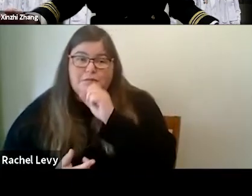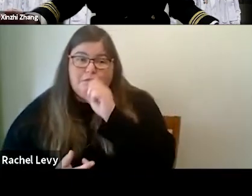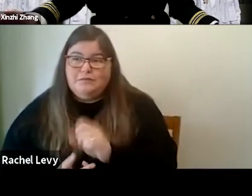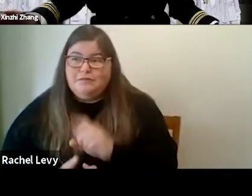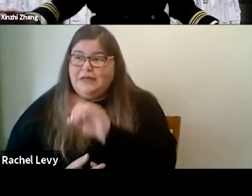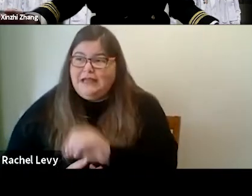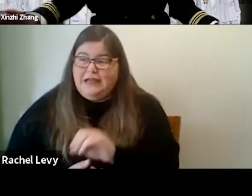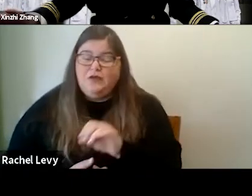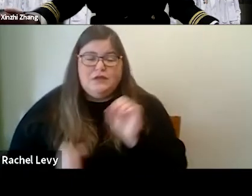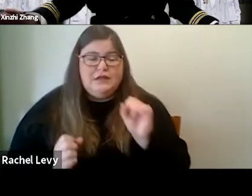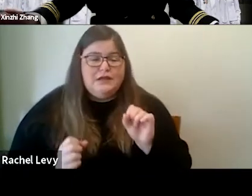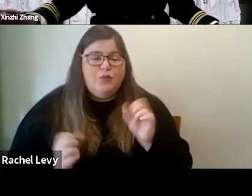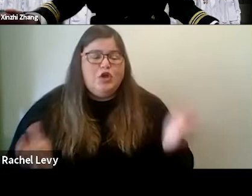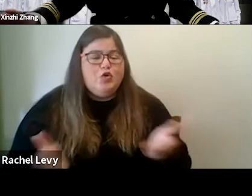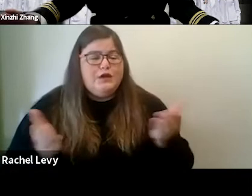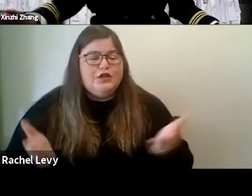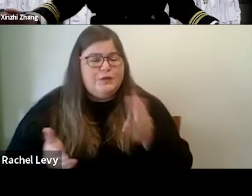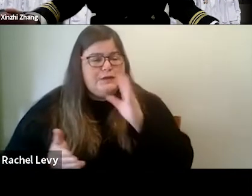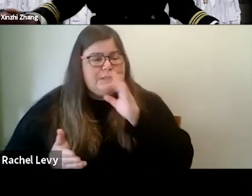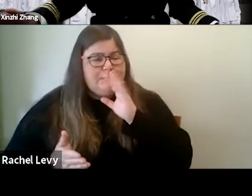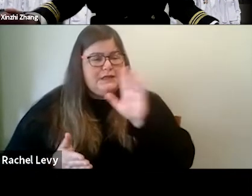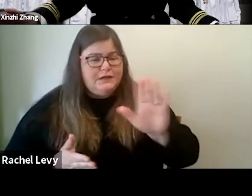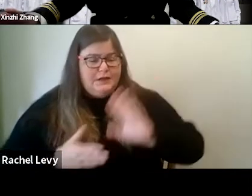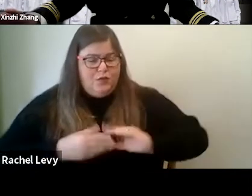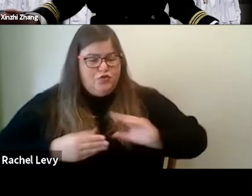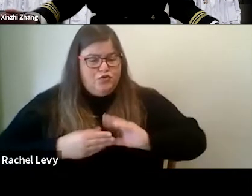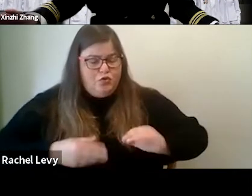my story. Received over 230